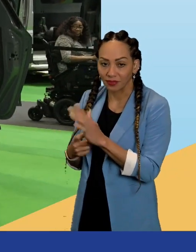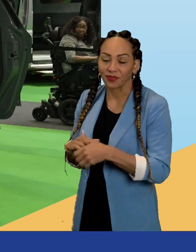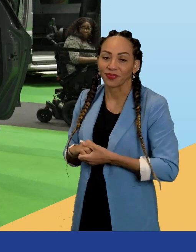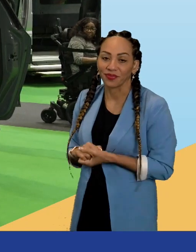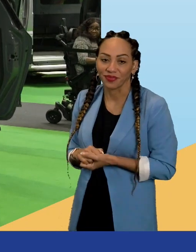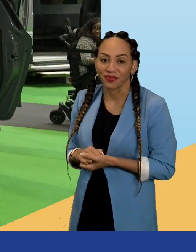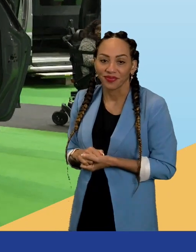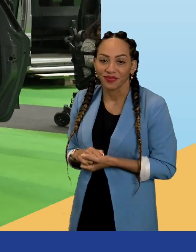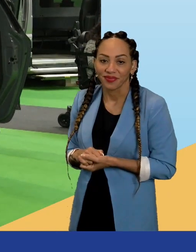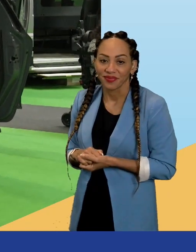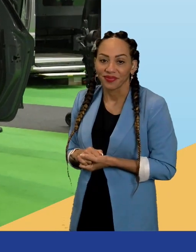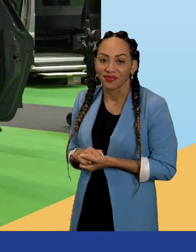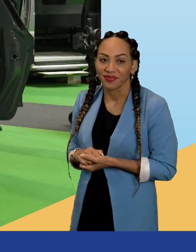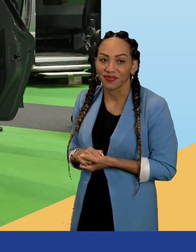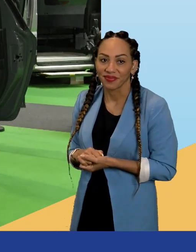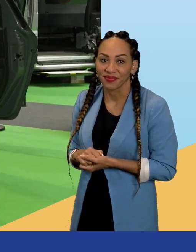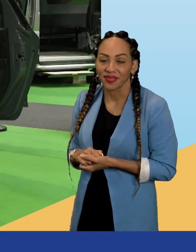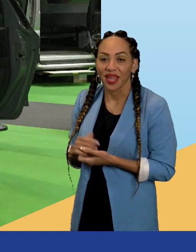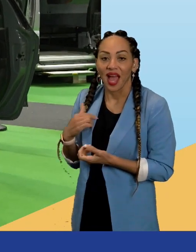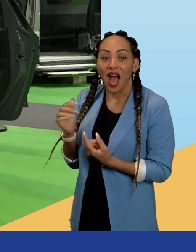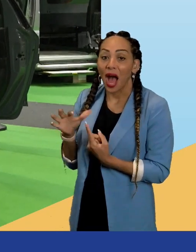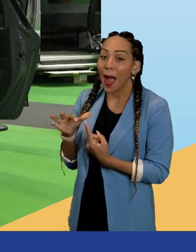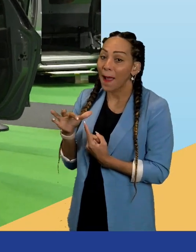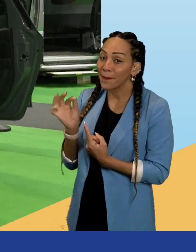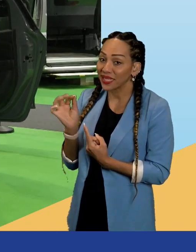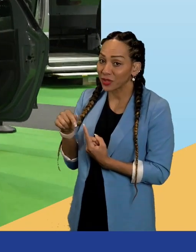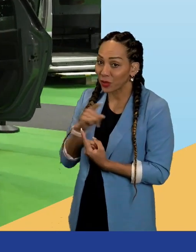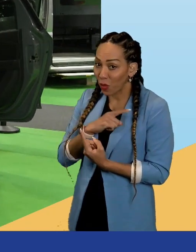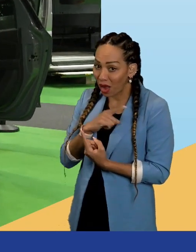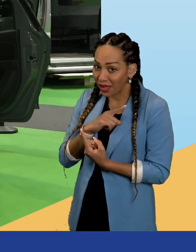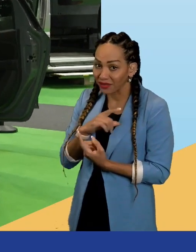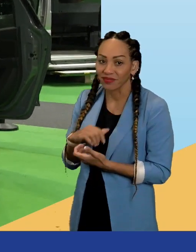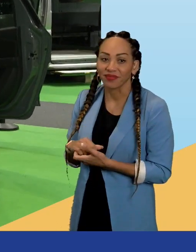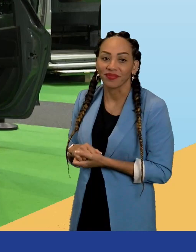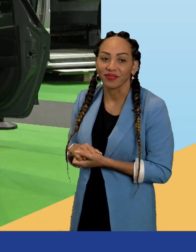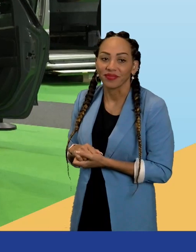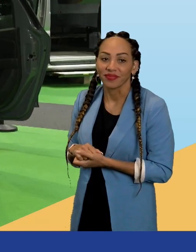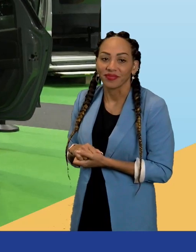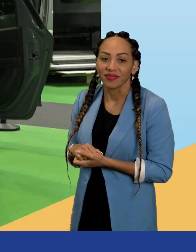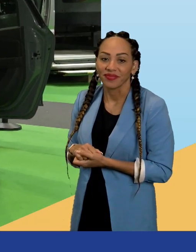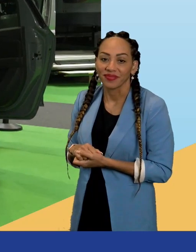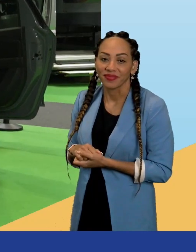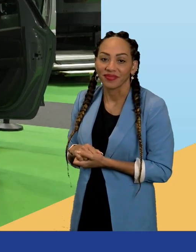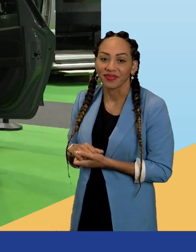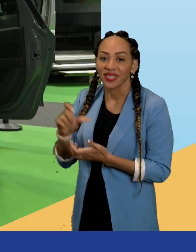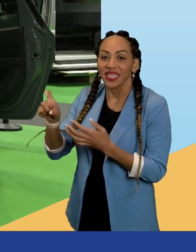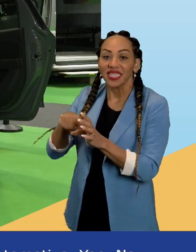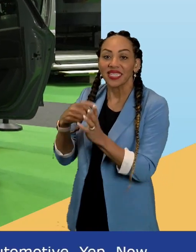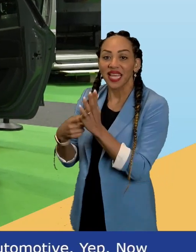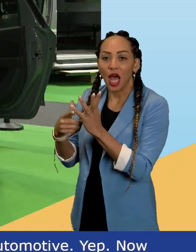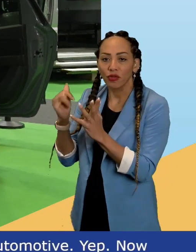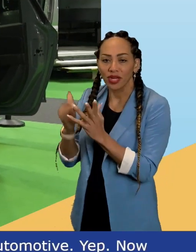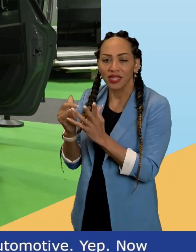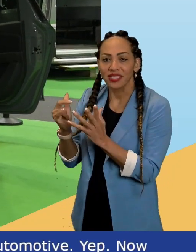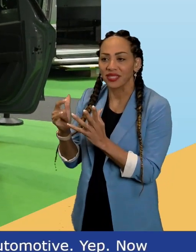the reason I chose this one, not that all the others aren't absolutely brilliant on display, the reason I chose this one, Cyrus have gone slightly different here. Now,